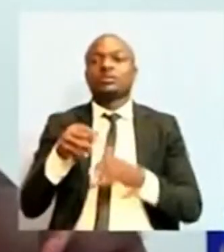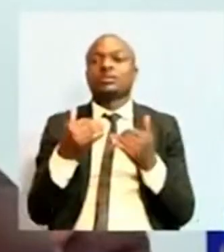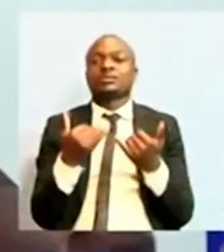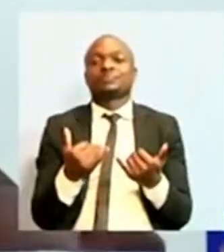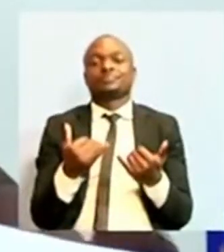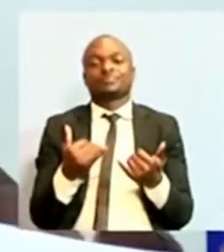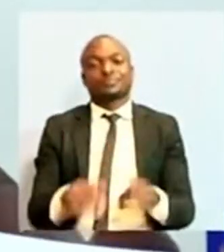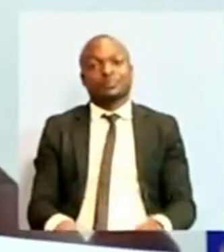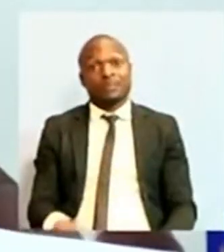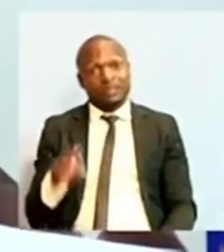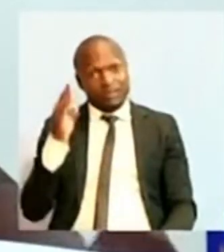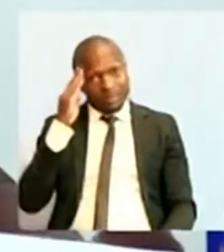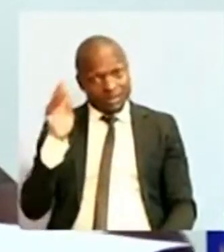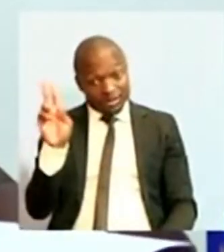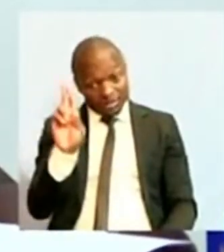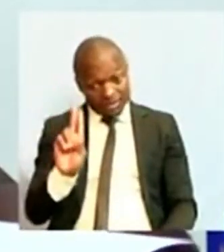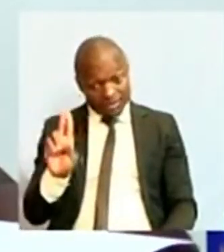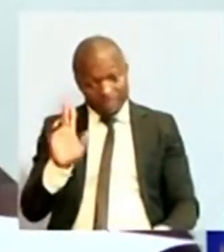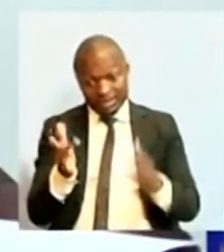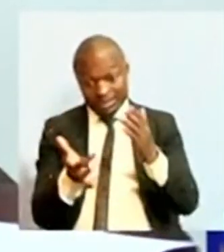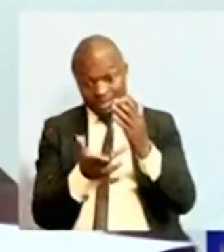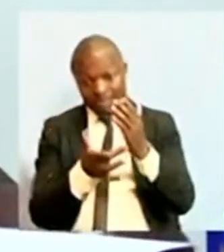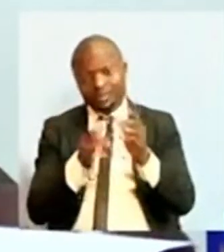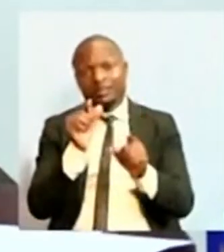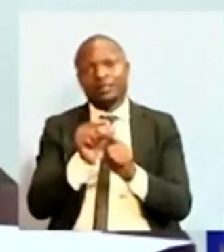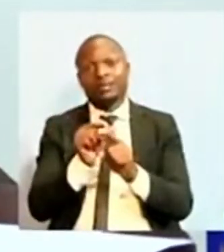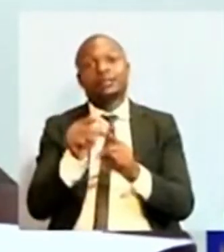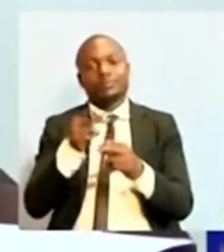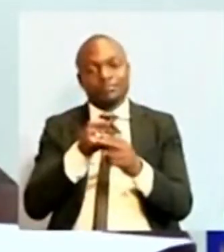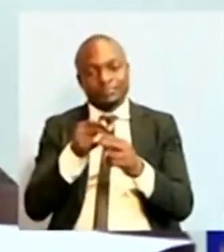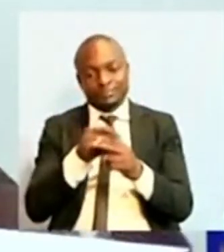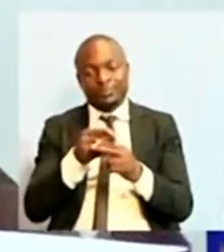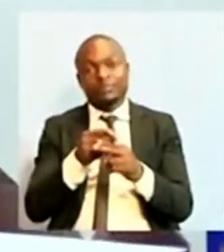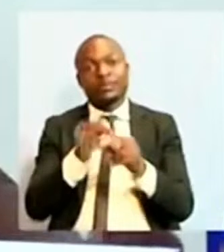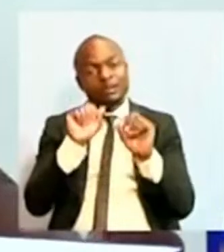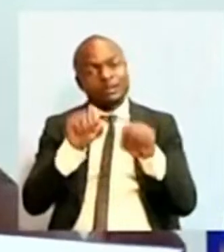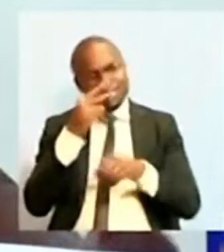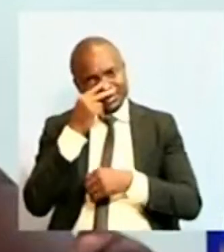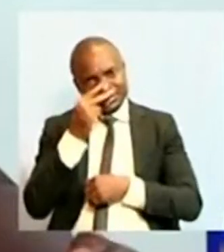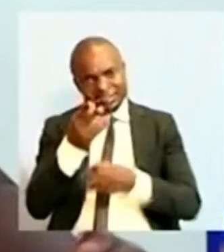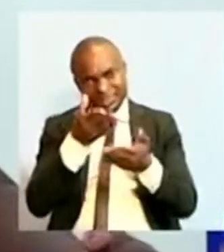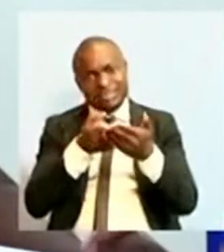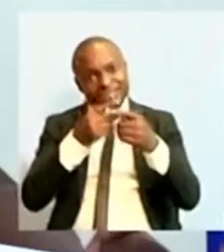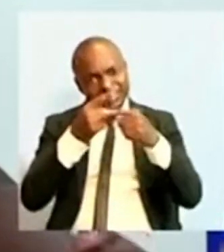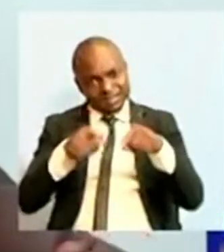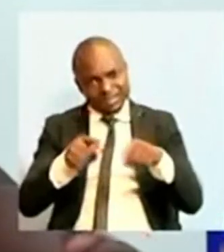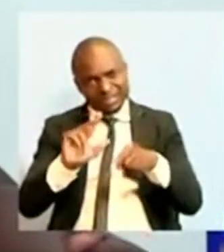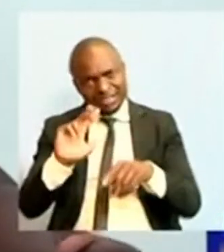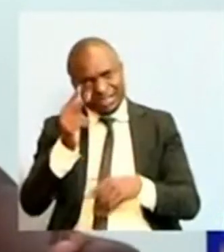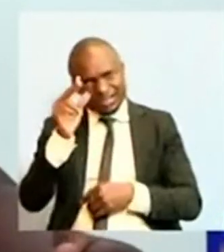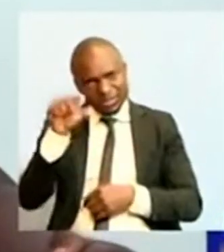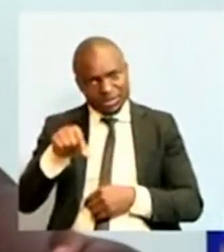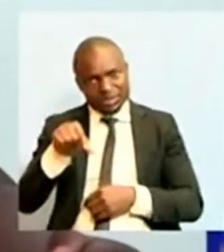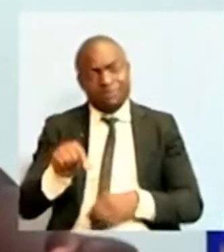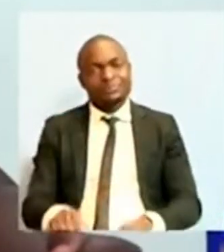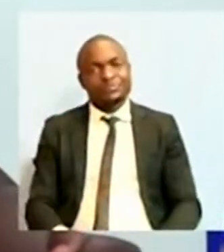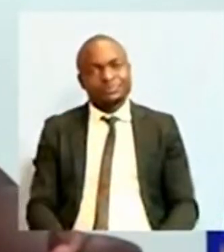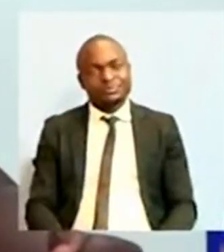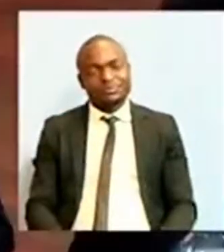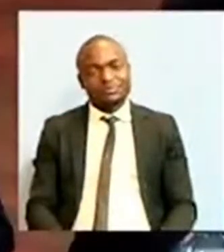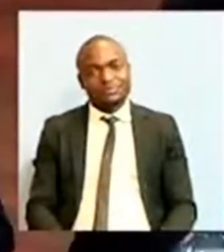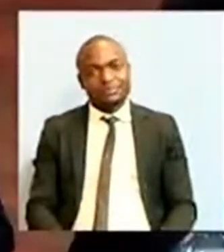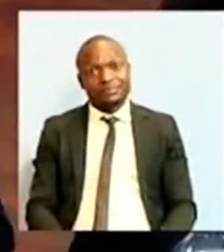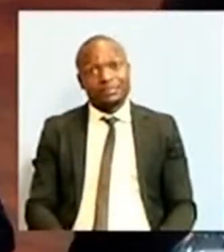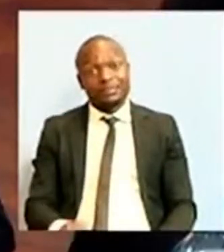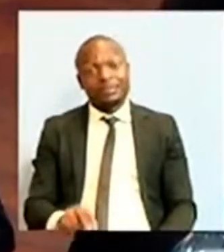in the I know you're using a very technical term, very soon. Do we see this happening in the third quarter? I